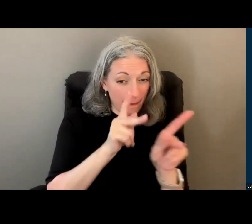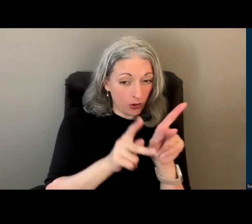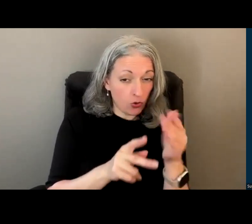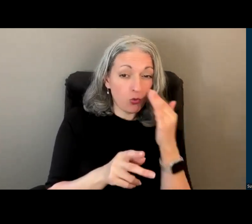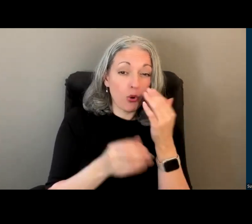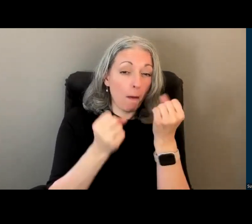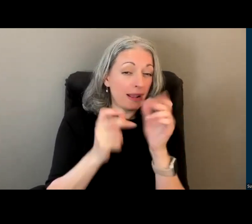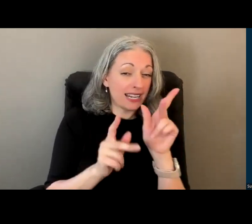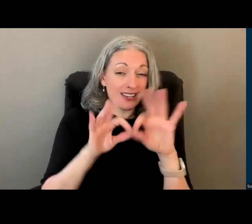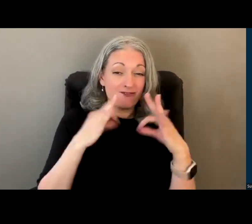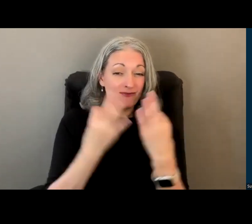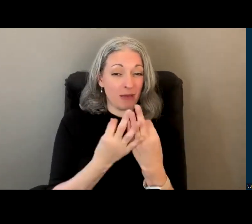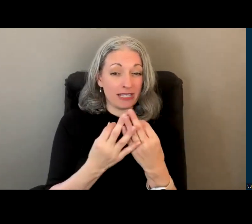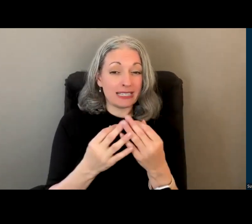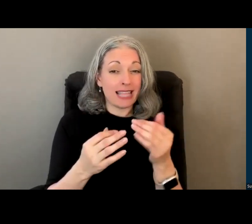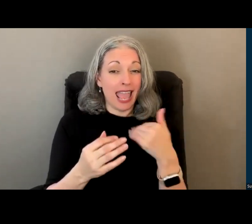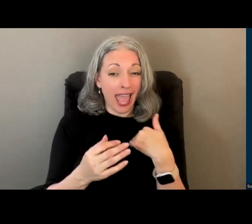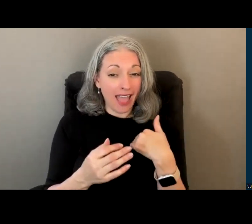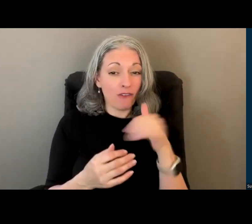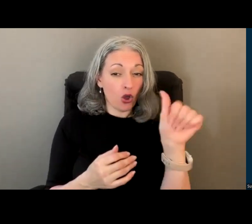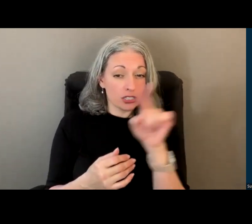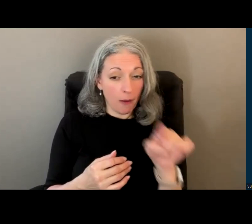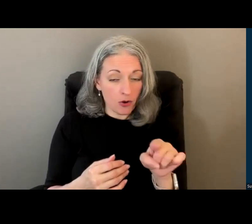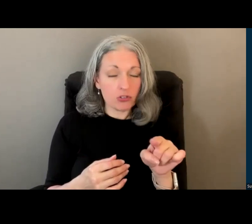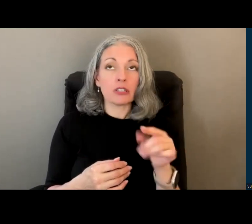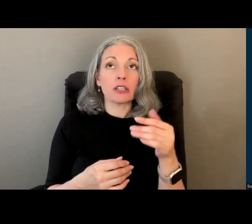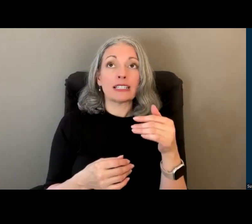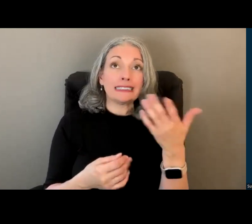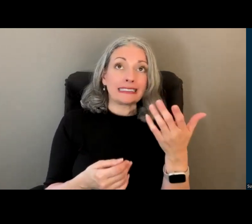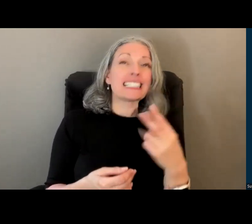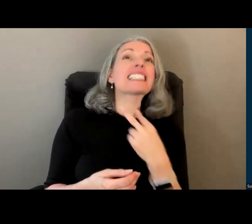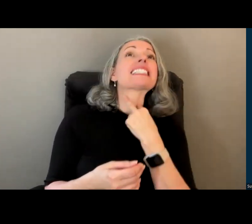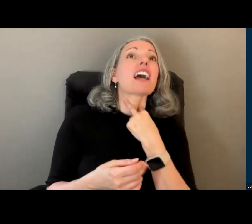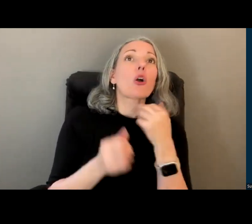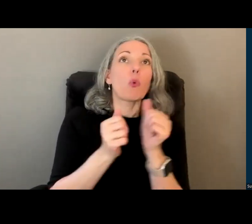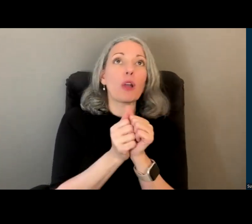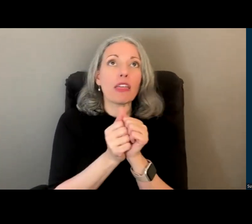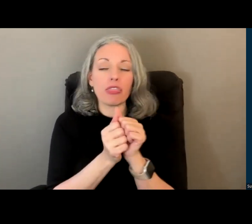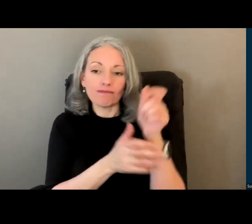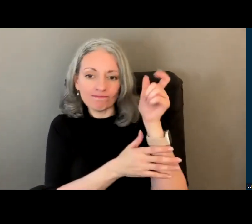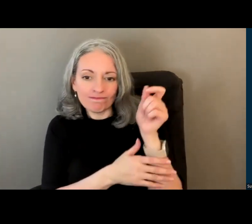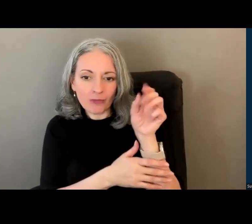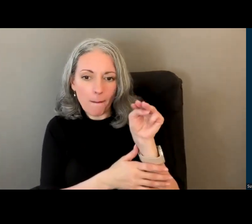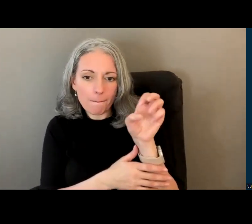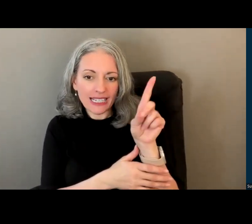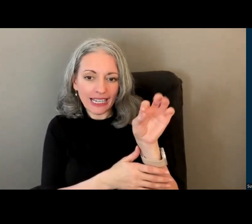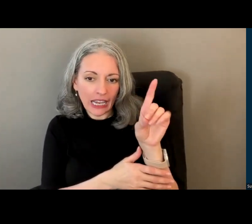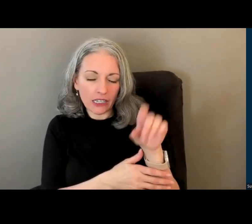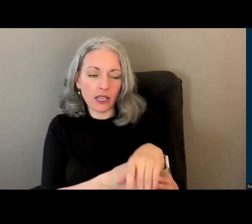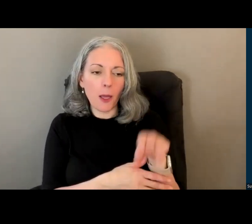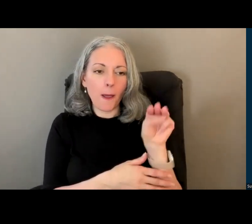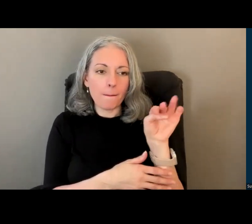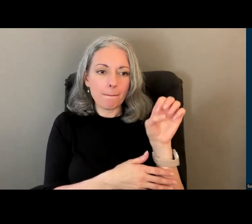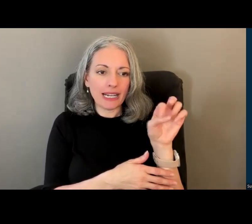with Alzheimer's find themselves caught between Medicaid and Medicare, facing out-of-pocket costs for their